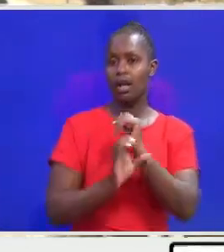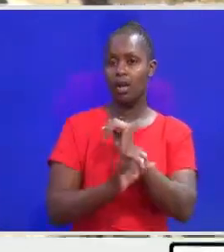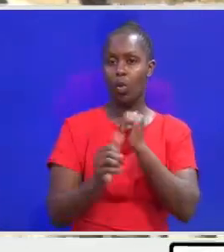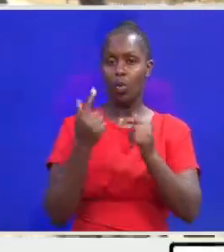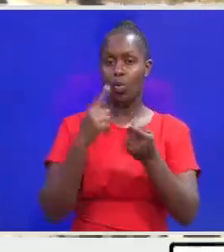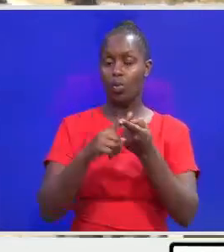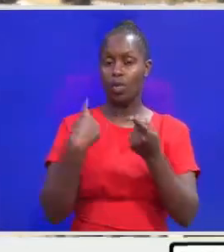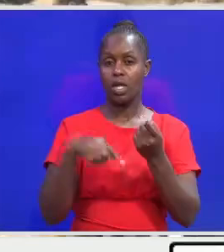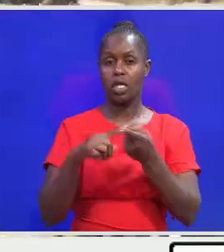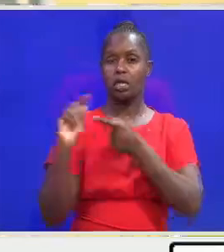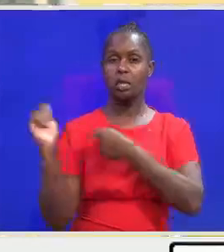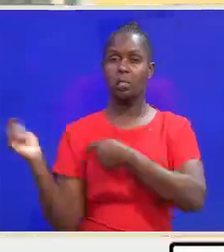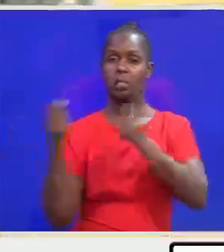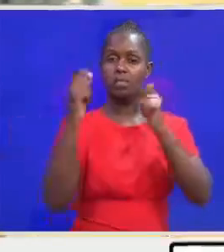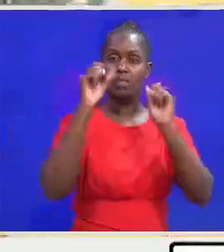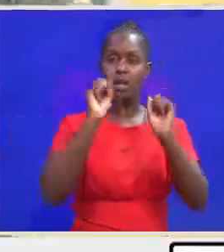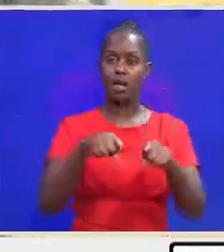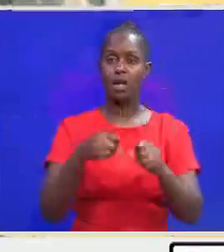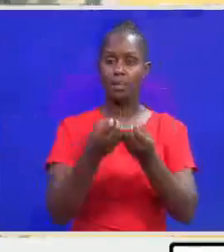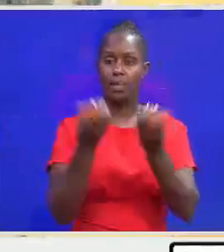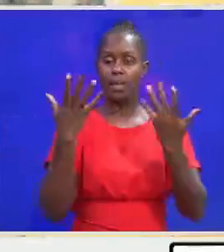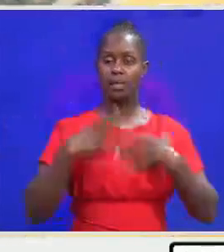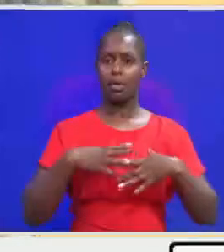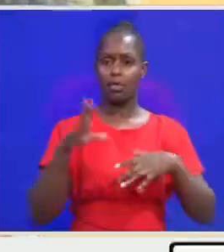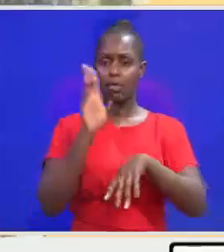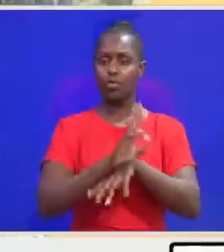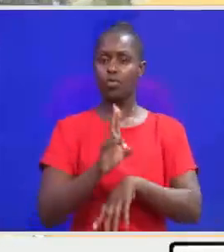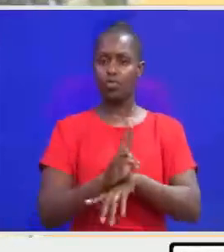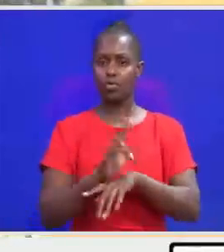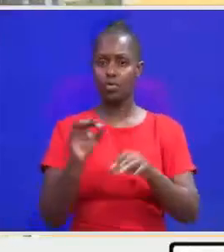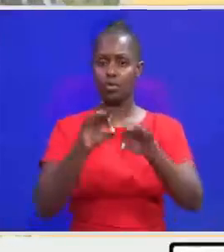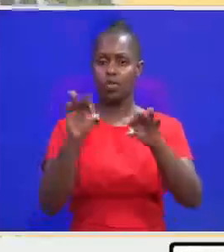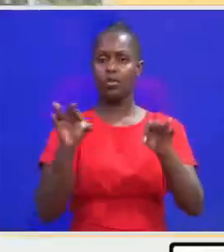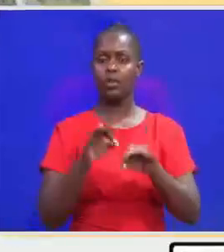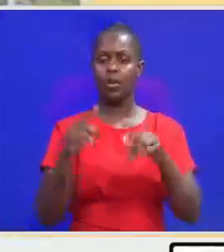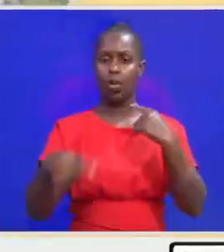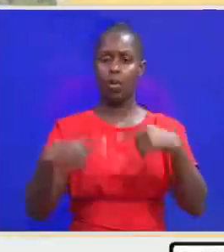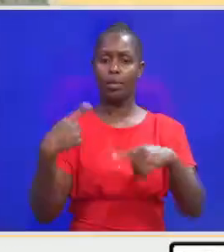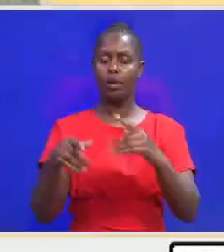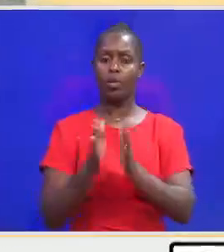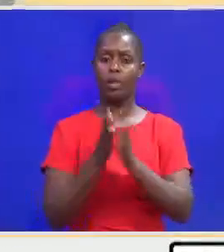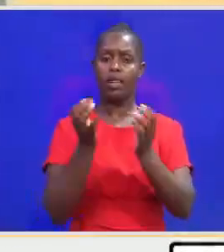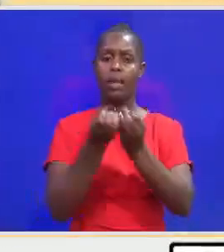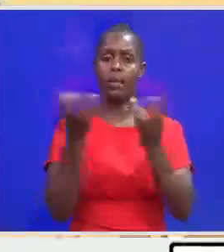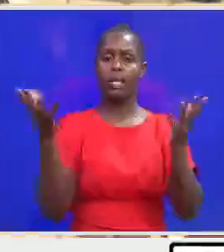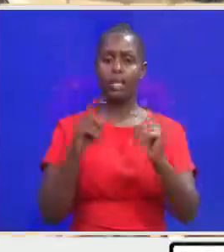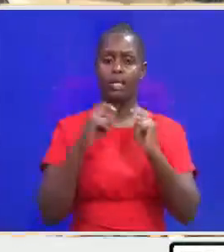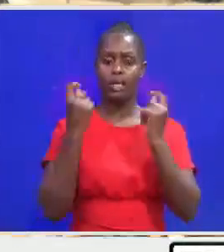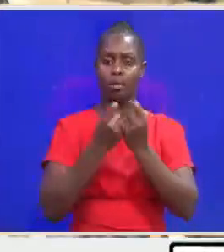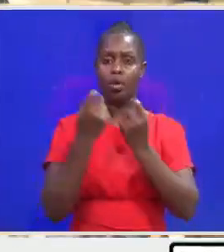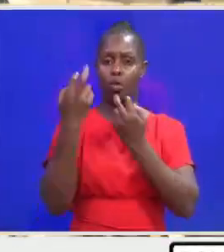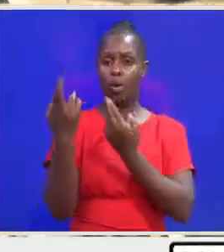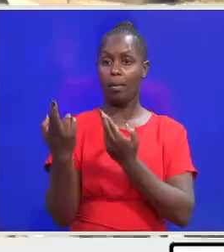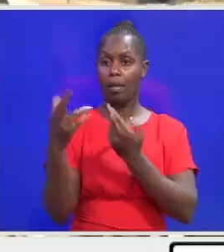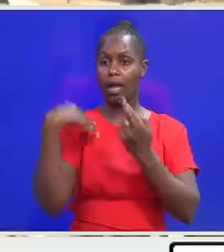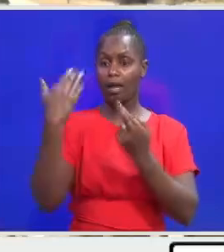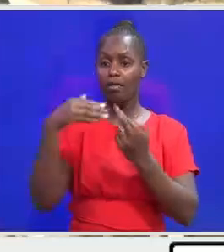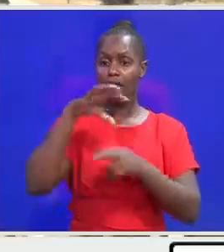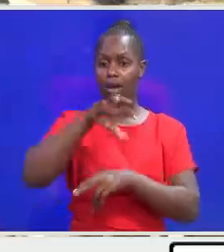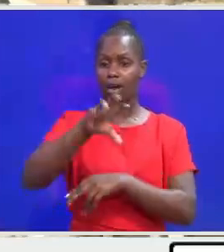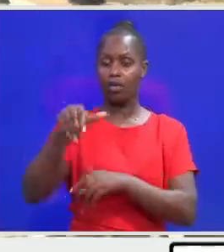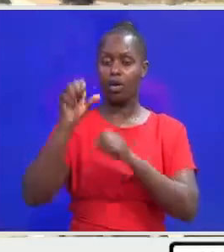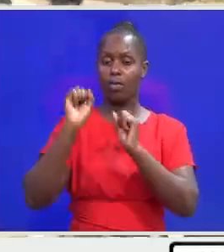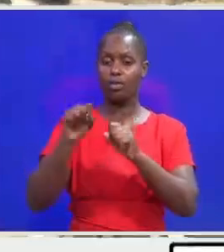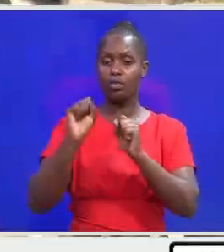baseball. Most of the people have to use soccer pitches and compete with so many teams. So we hope maybe every county will be able to put up